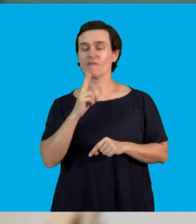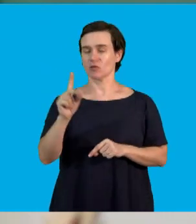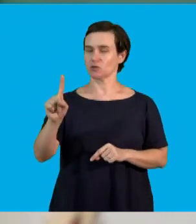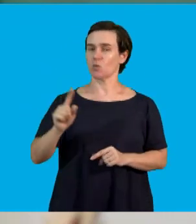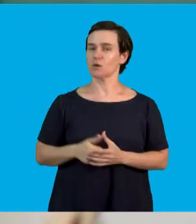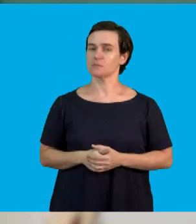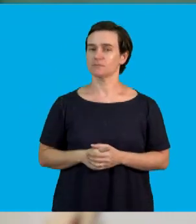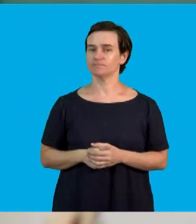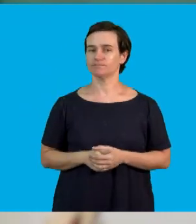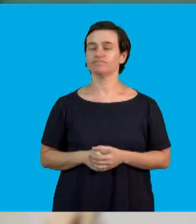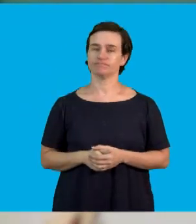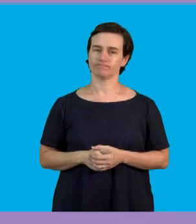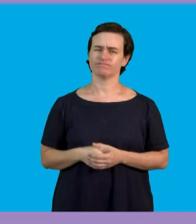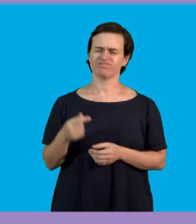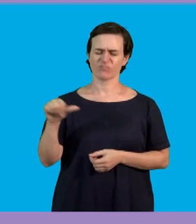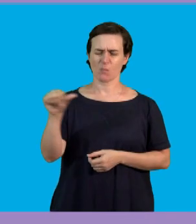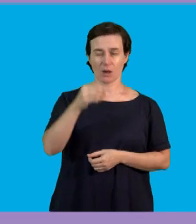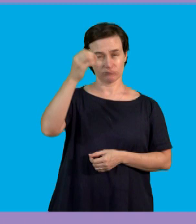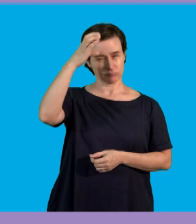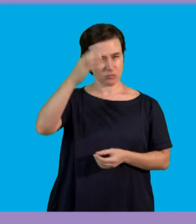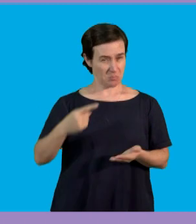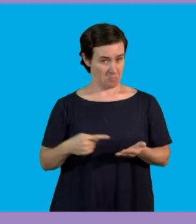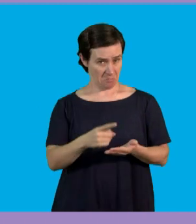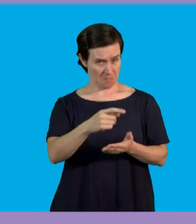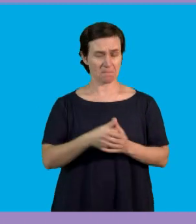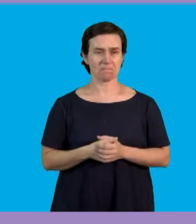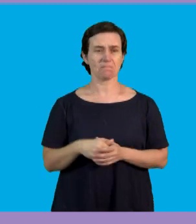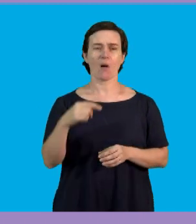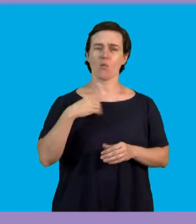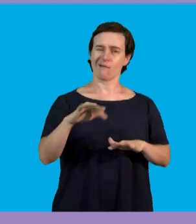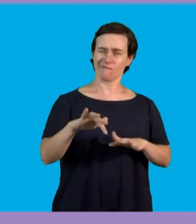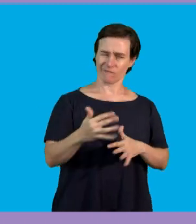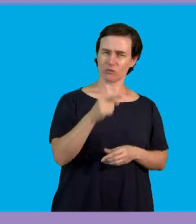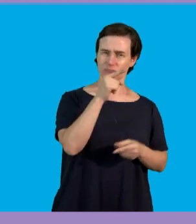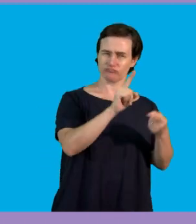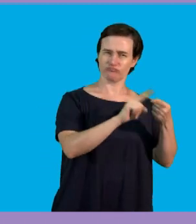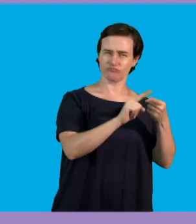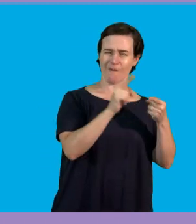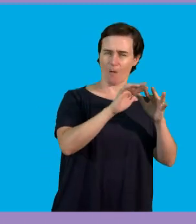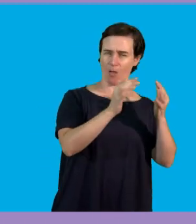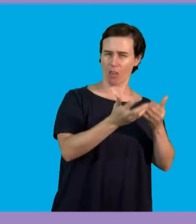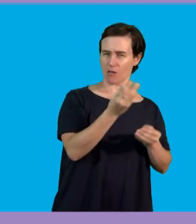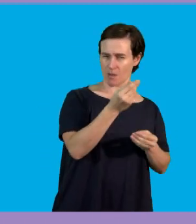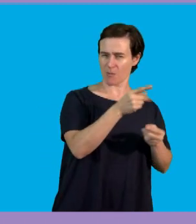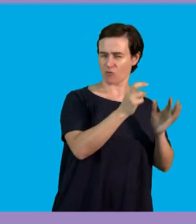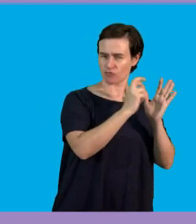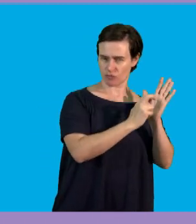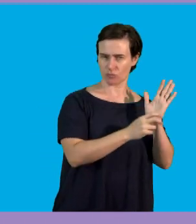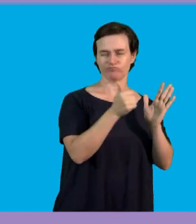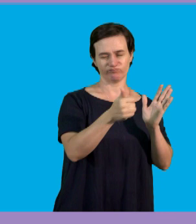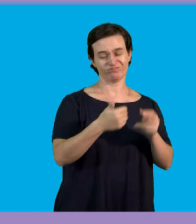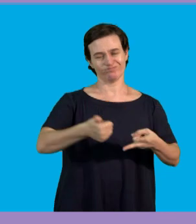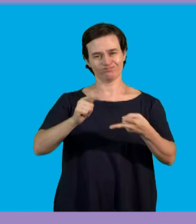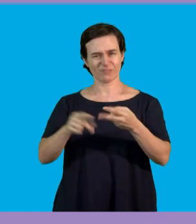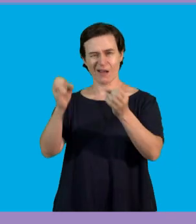So let's go back to our concept map where we are done with the first point and we are now moving to calculation techniques. So we are going